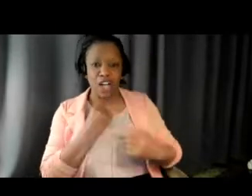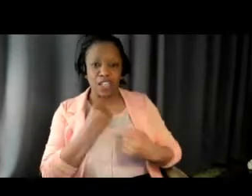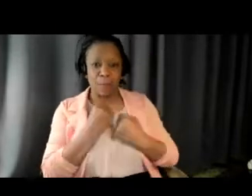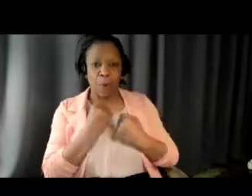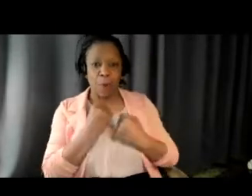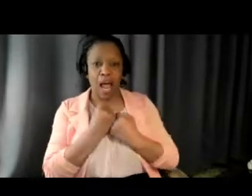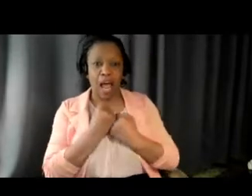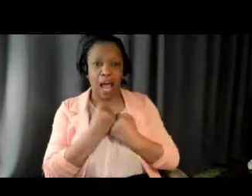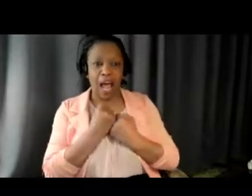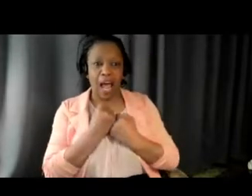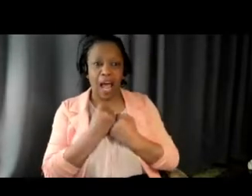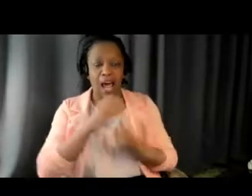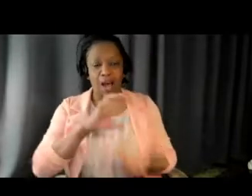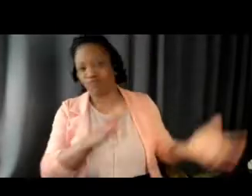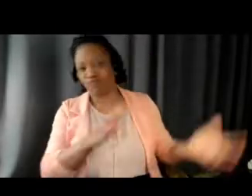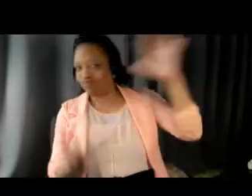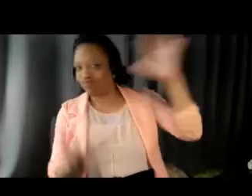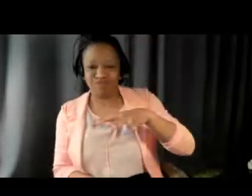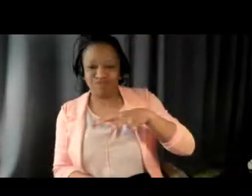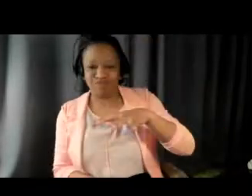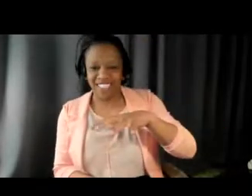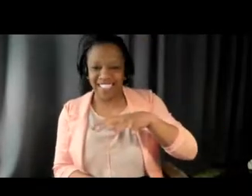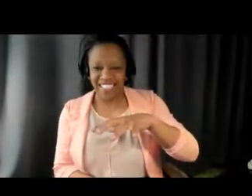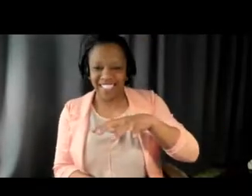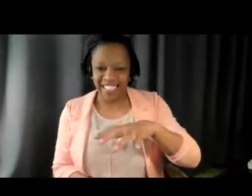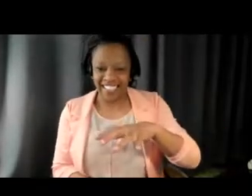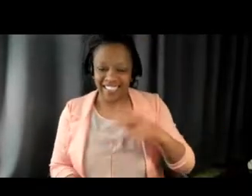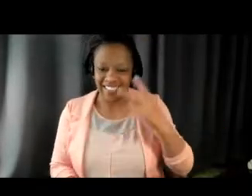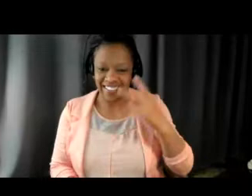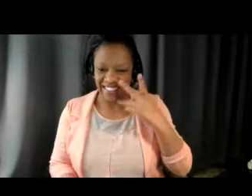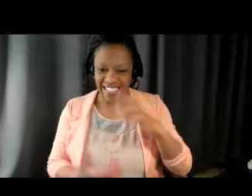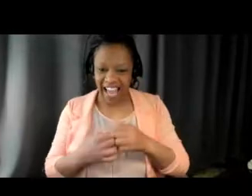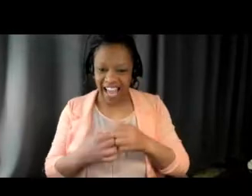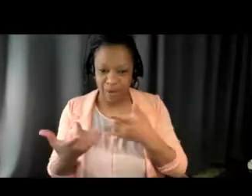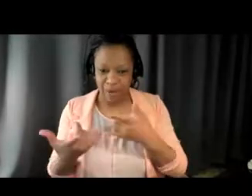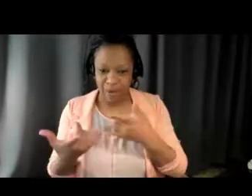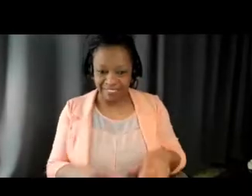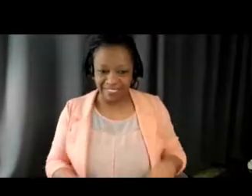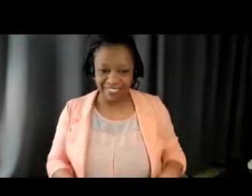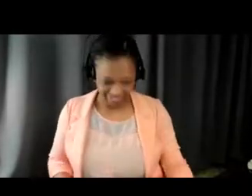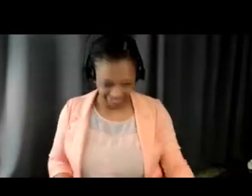Bismillah. Ah. So now let's see how it comes out.